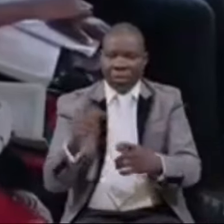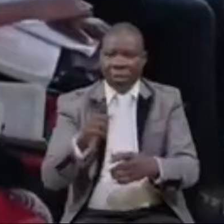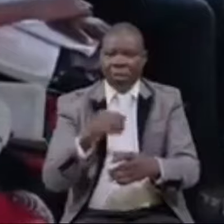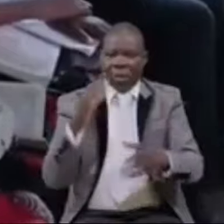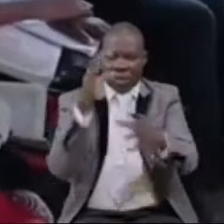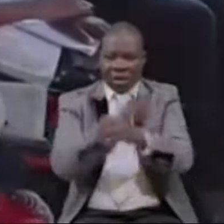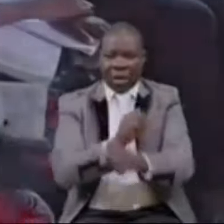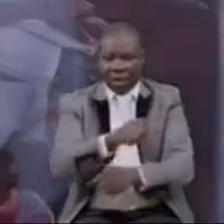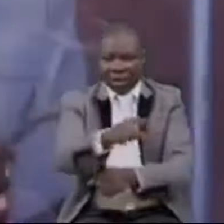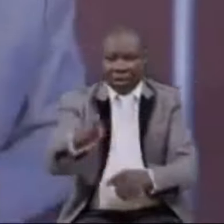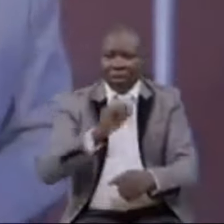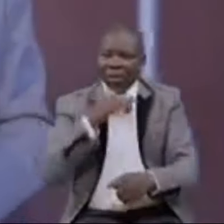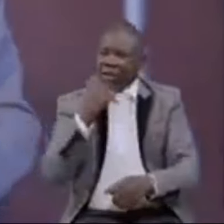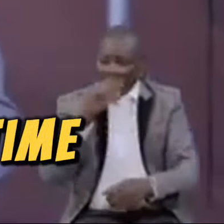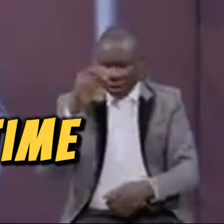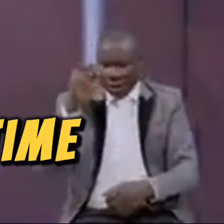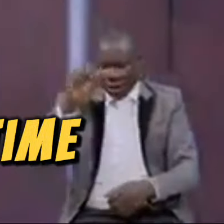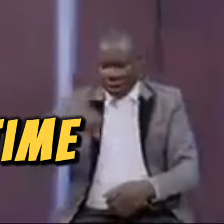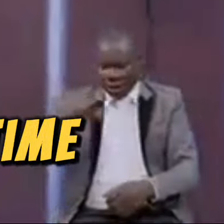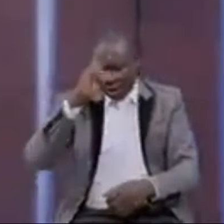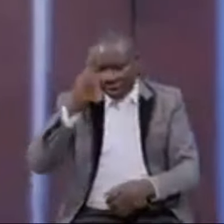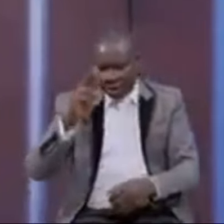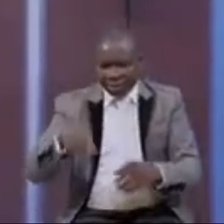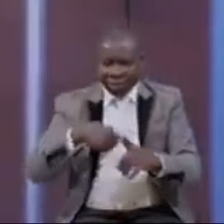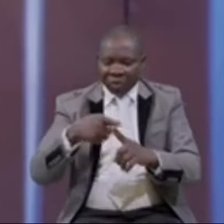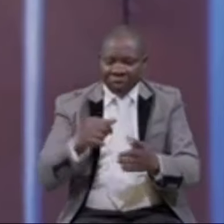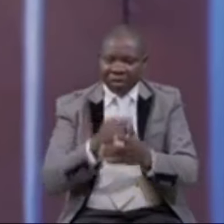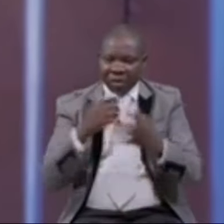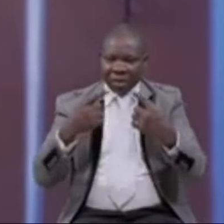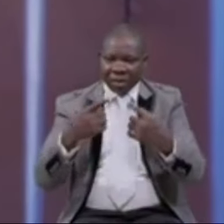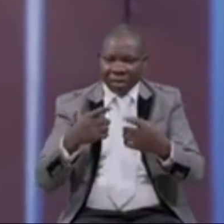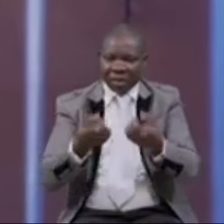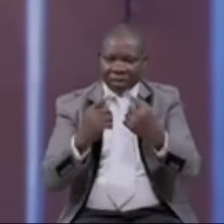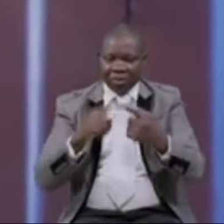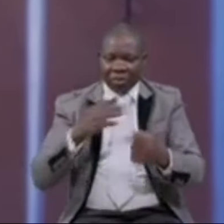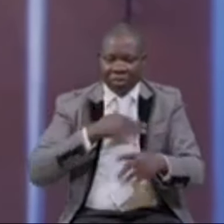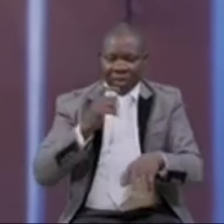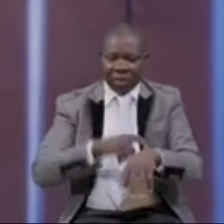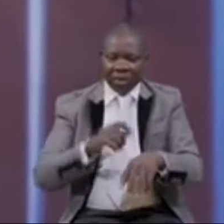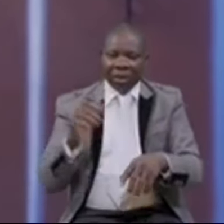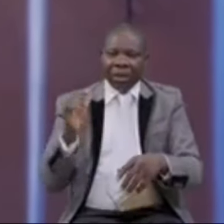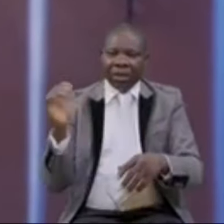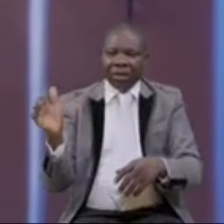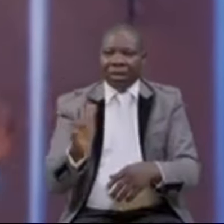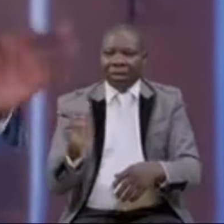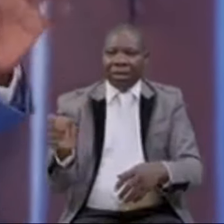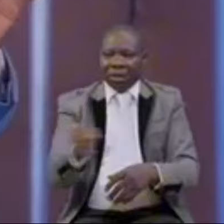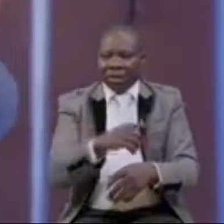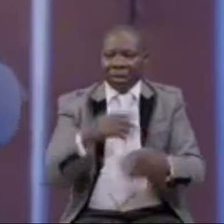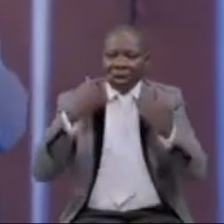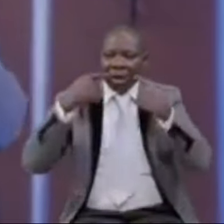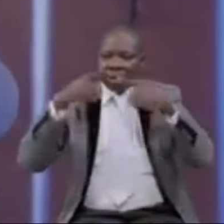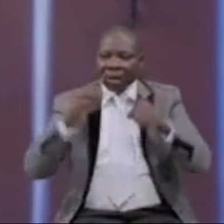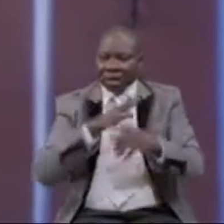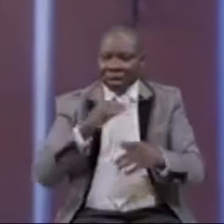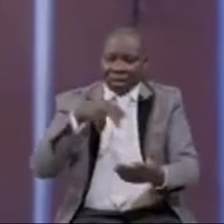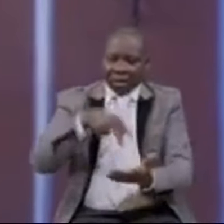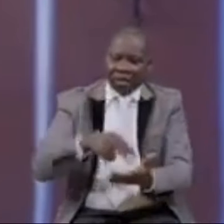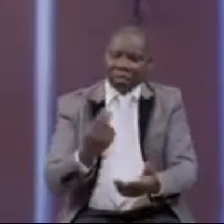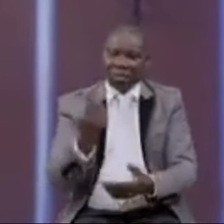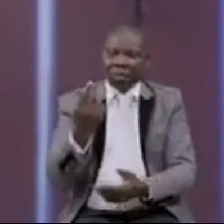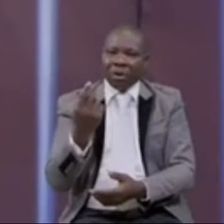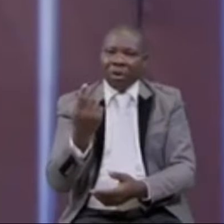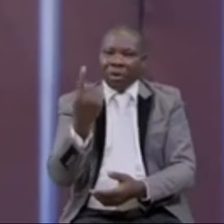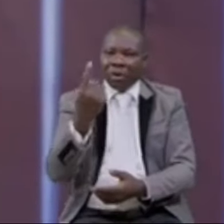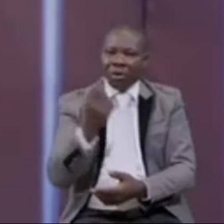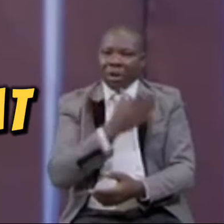And so when it came to my time, they announced. And then I stood up. Then